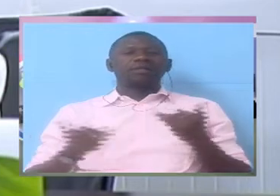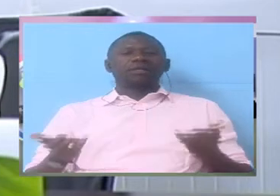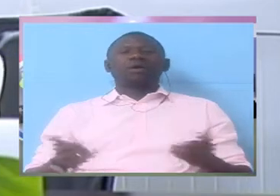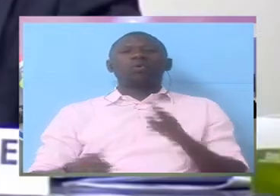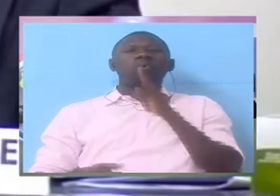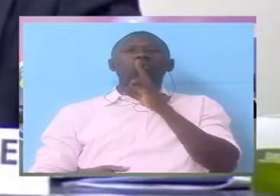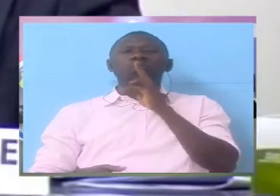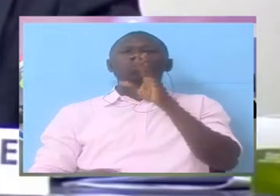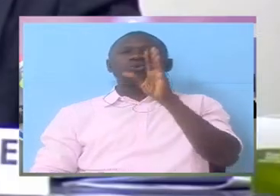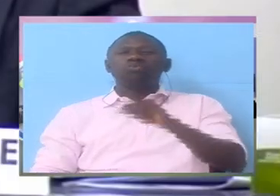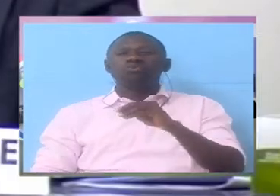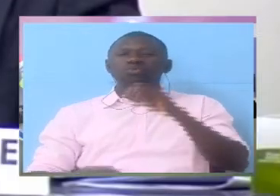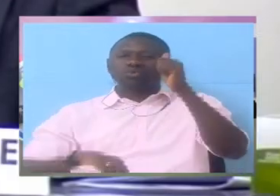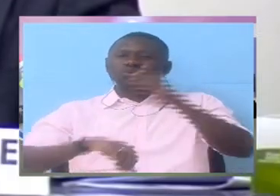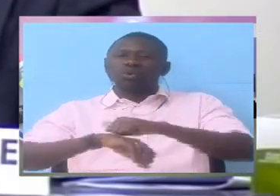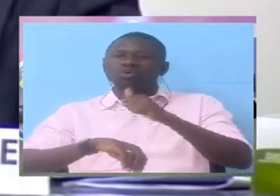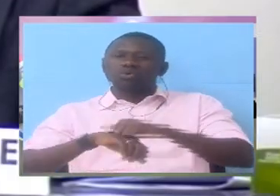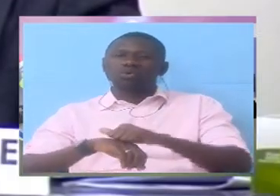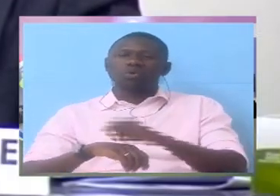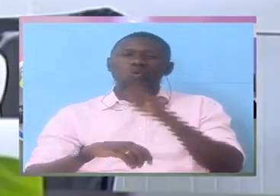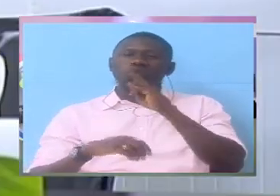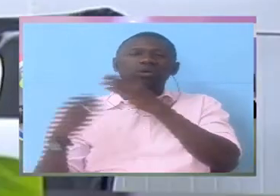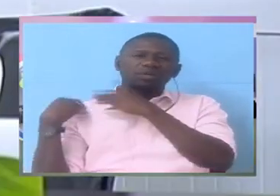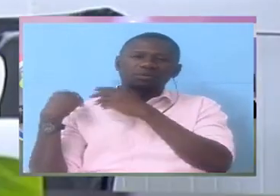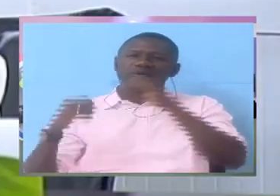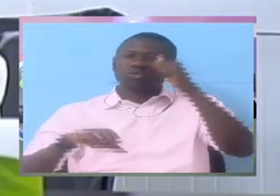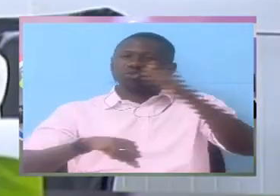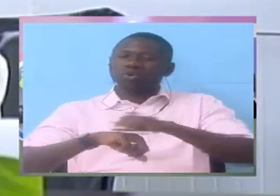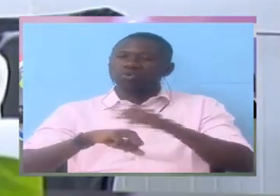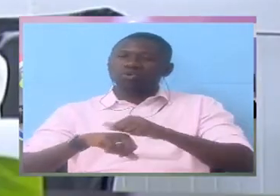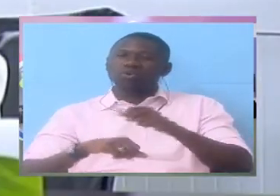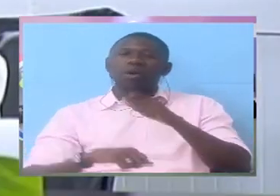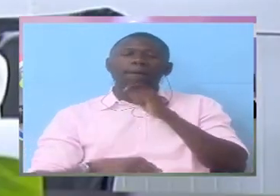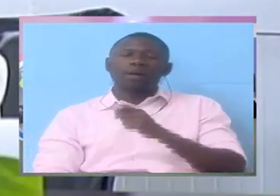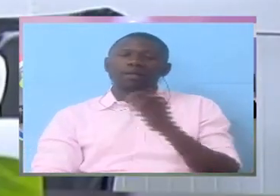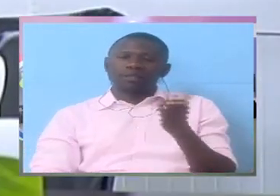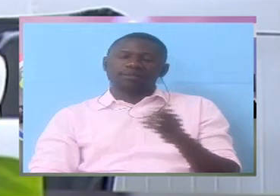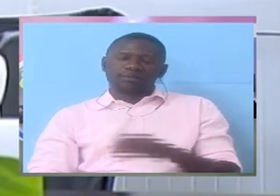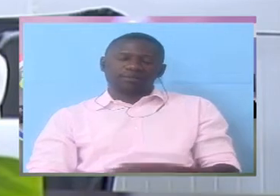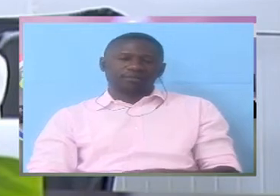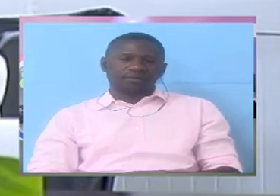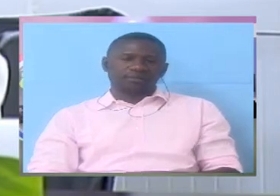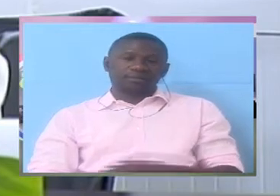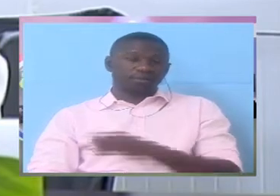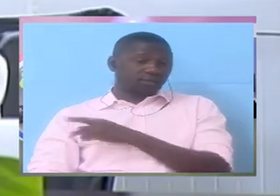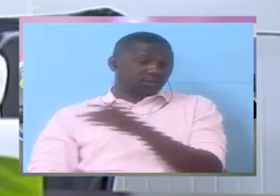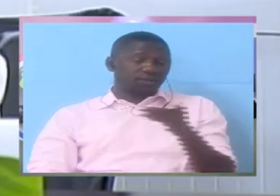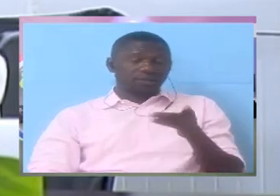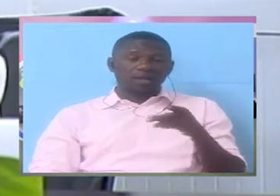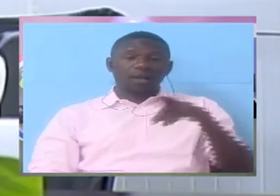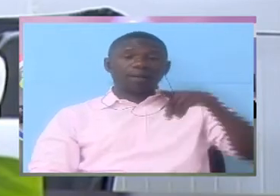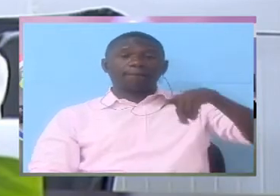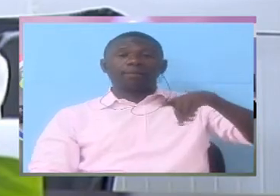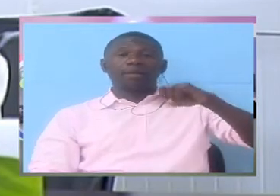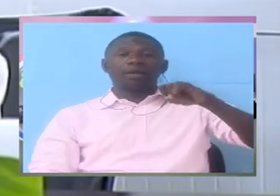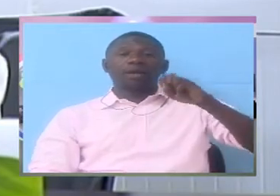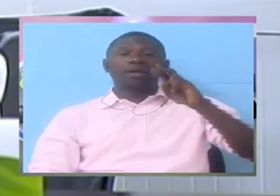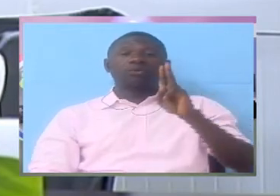These are paramilitary people. He came on a truck, a full of paramilitary officers.